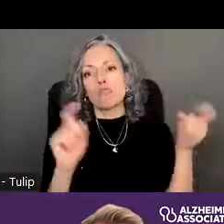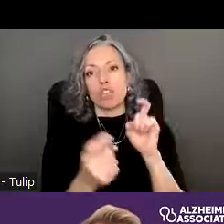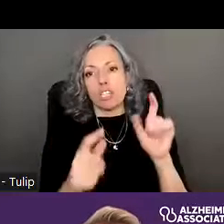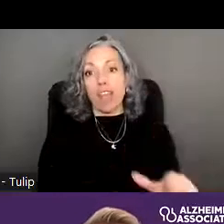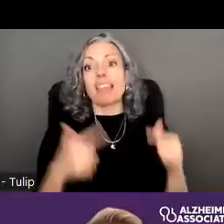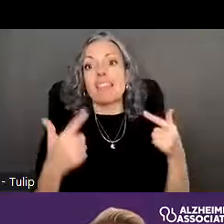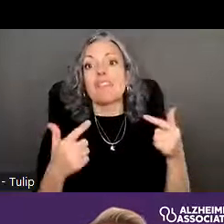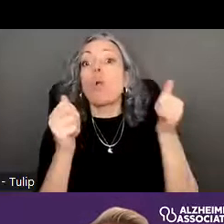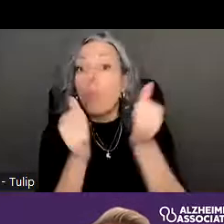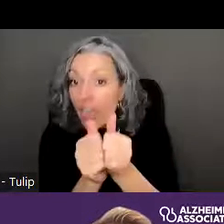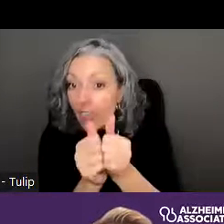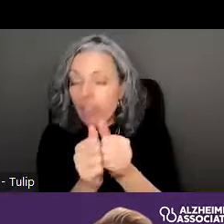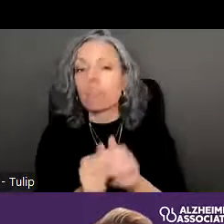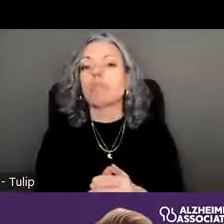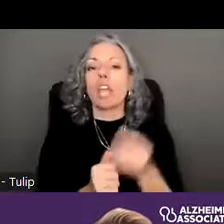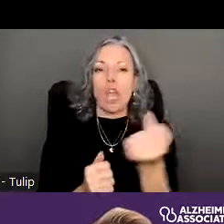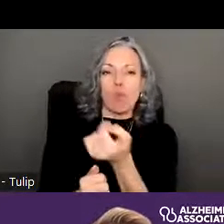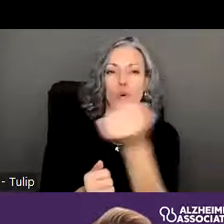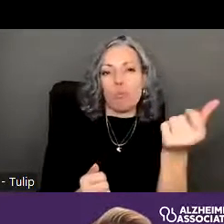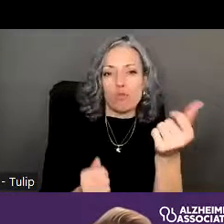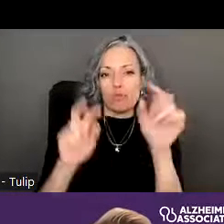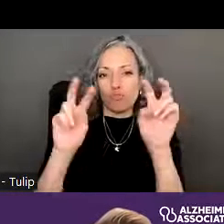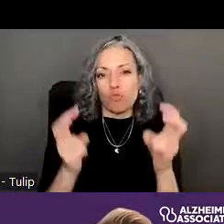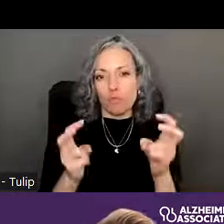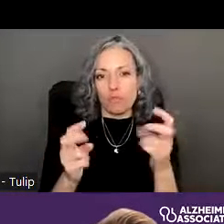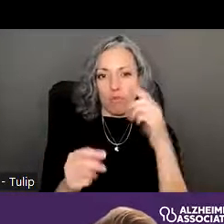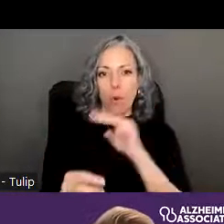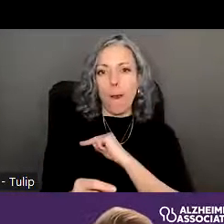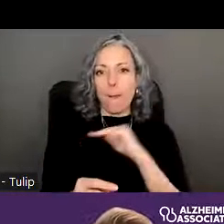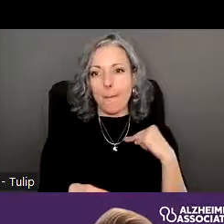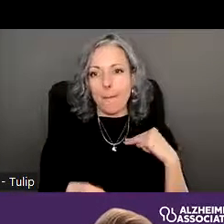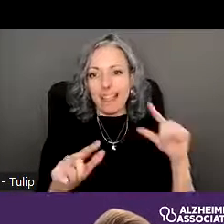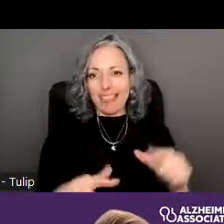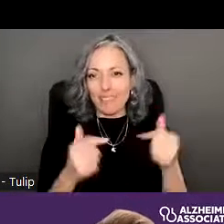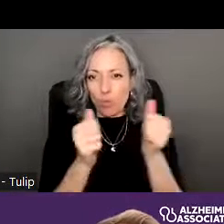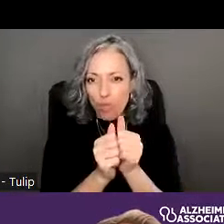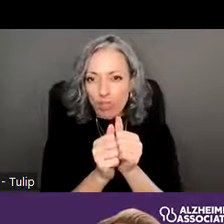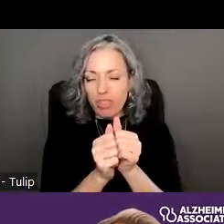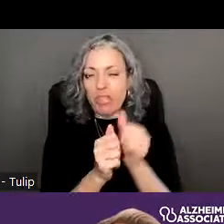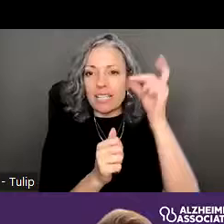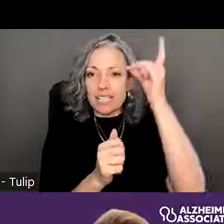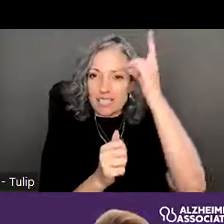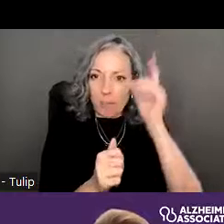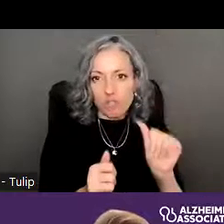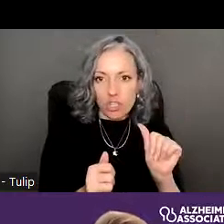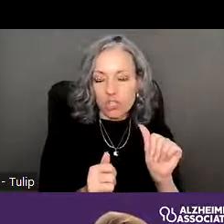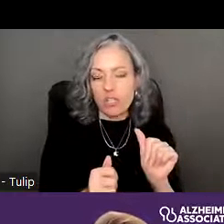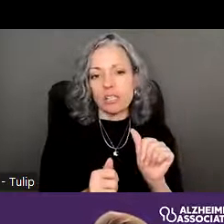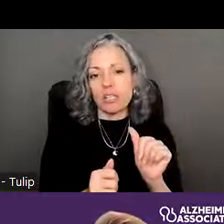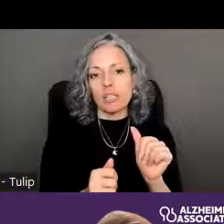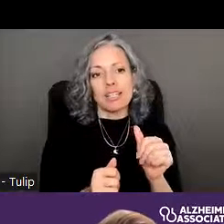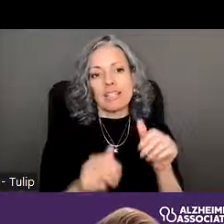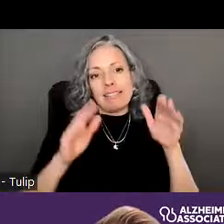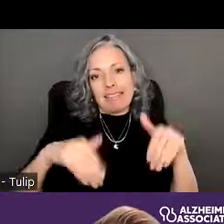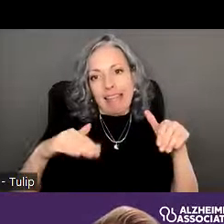with. And then it removes term limits for members living with dementia. And that amendment has not actually made it into the